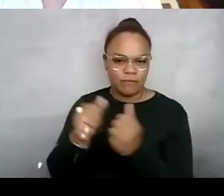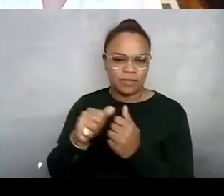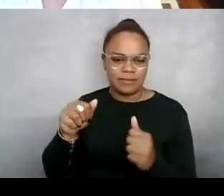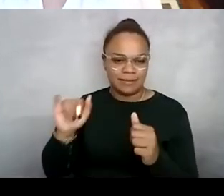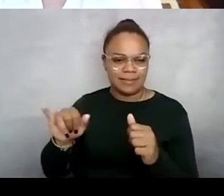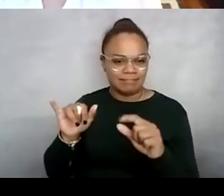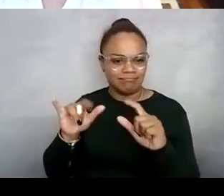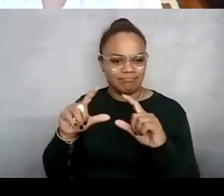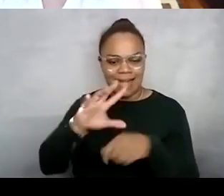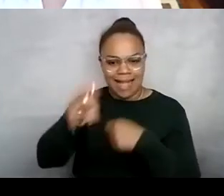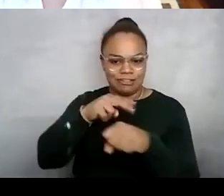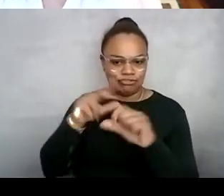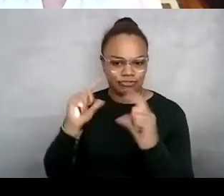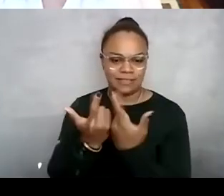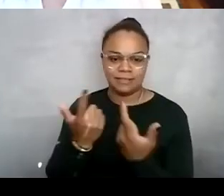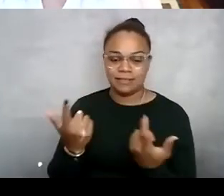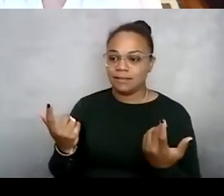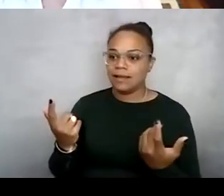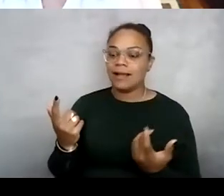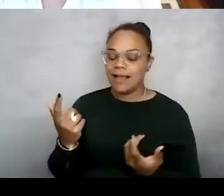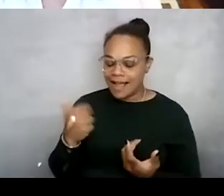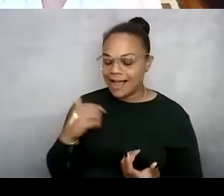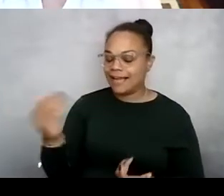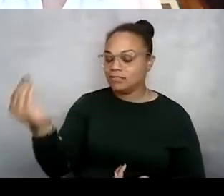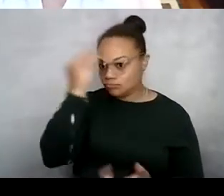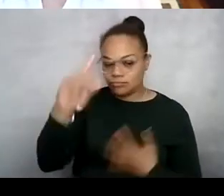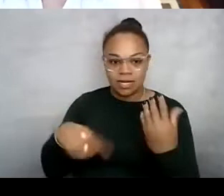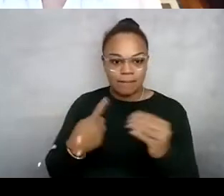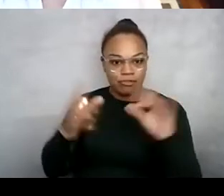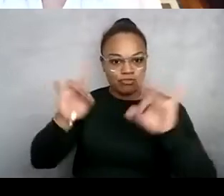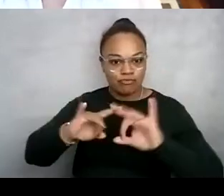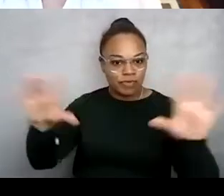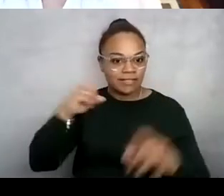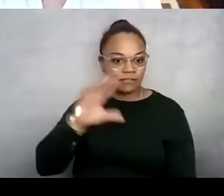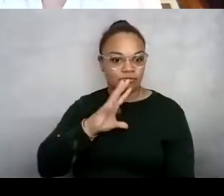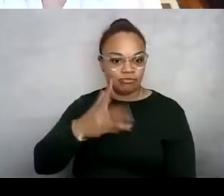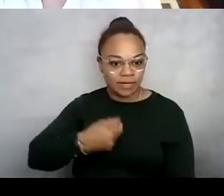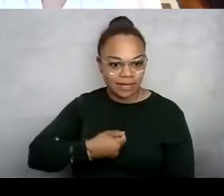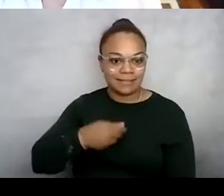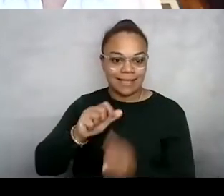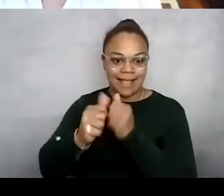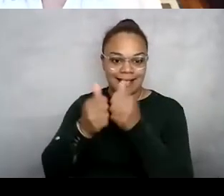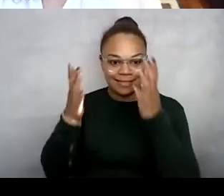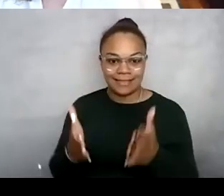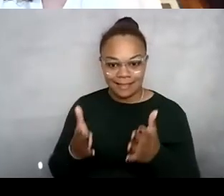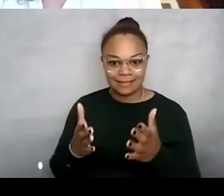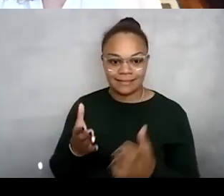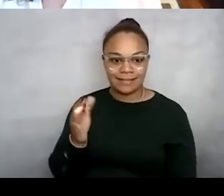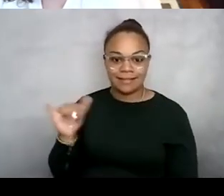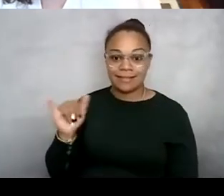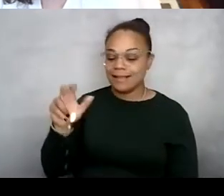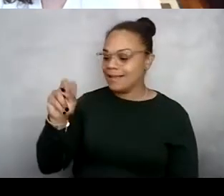know of trans athletes in America. This is fabricated, like Nadine said, this